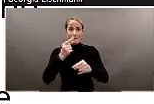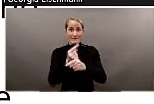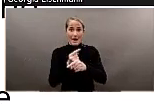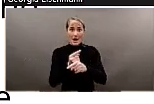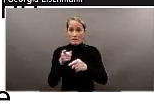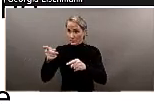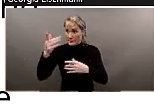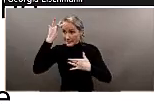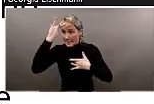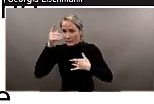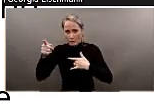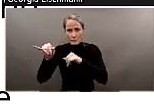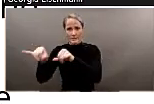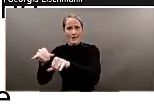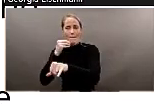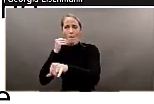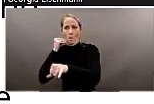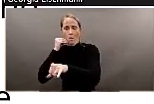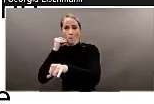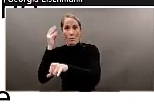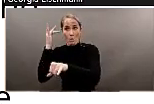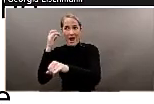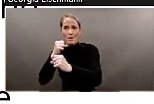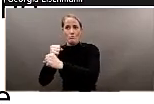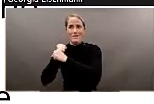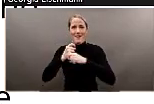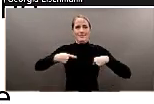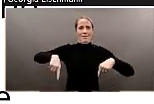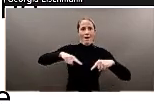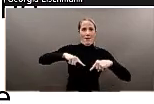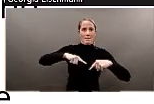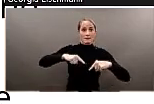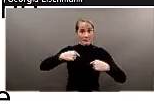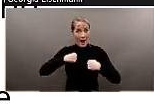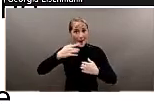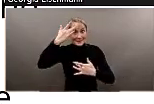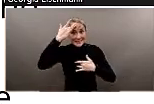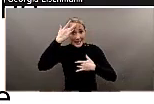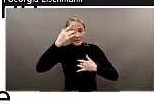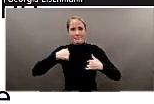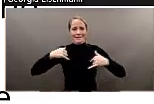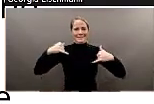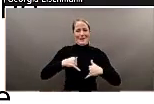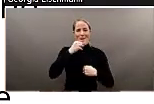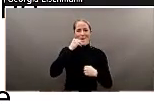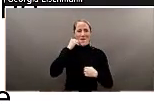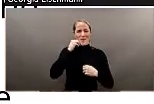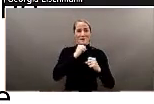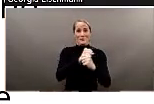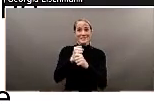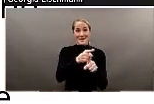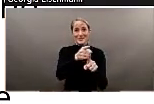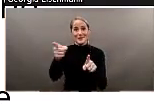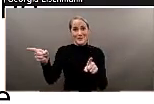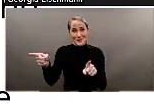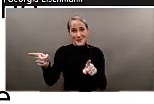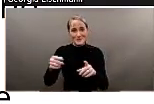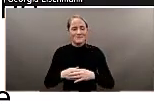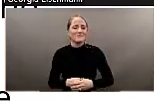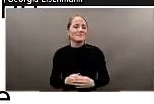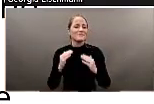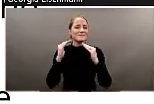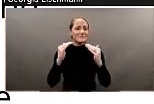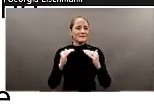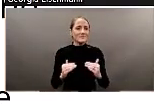It's potentially protecting your communities as well. They're protecting themselves from each other, right? So really important for us to understand that.